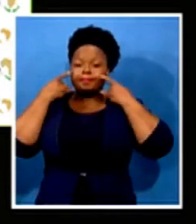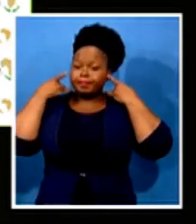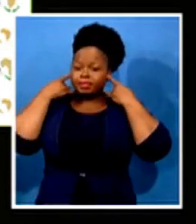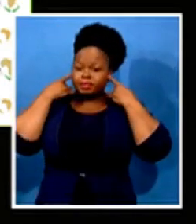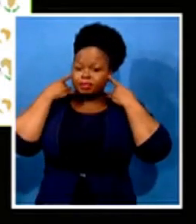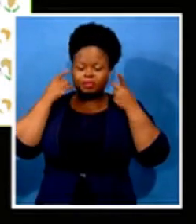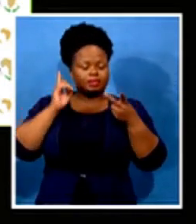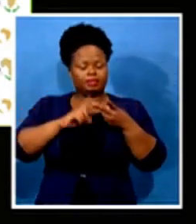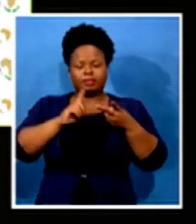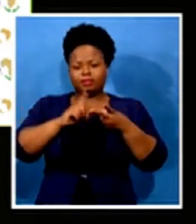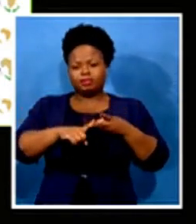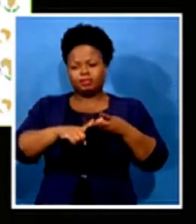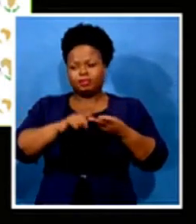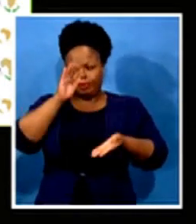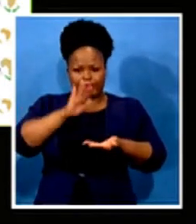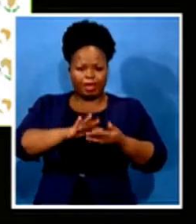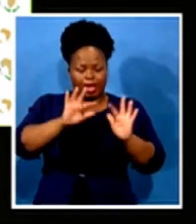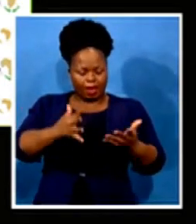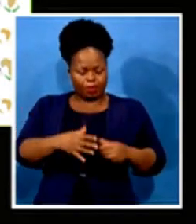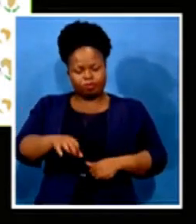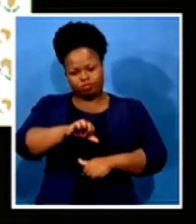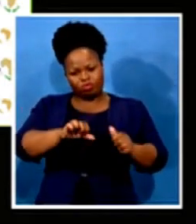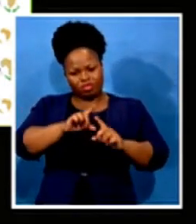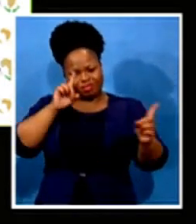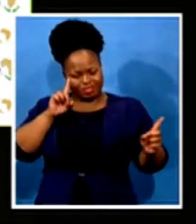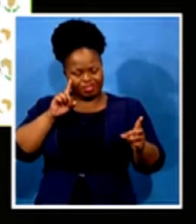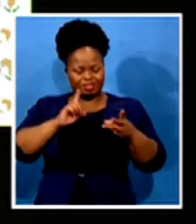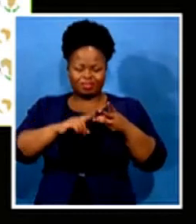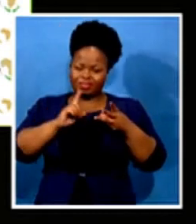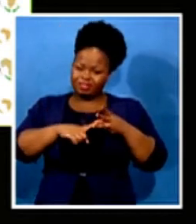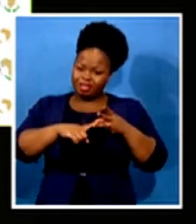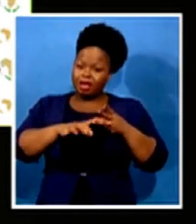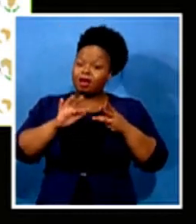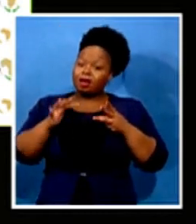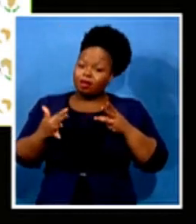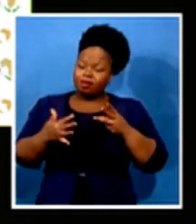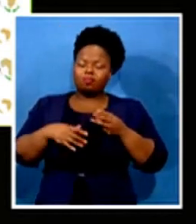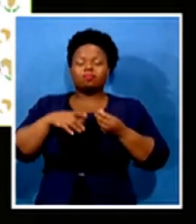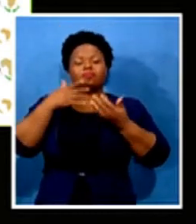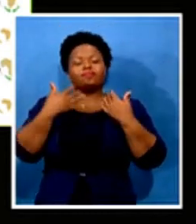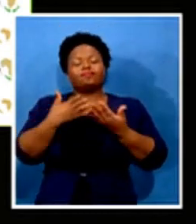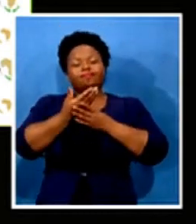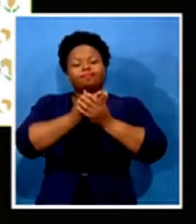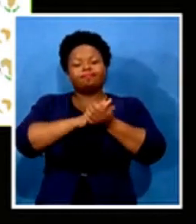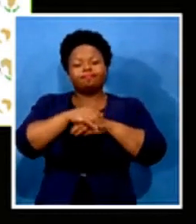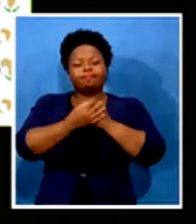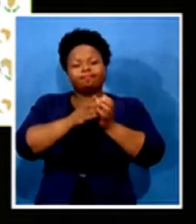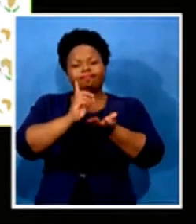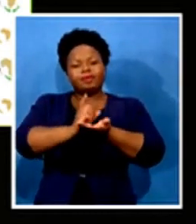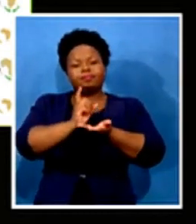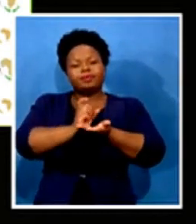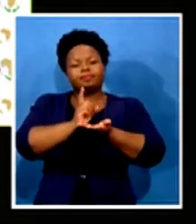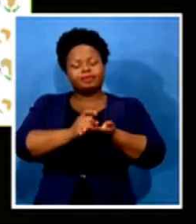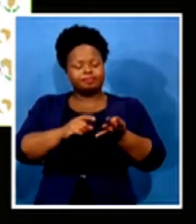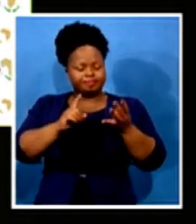social distancing. We fight the virus by ensuring hand hygiene. We fight the virus by making sure that the community exercise